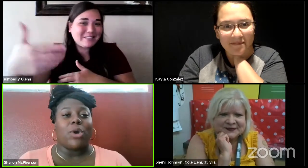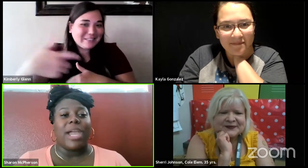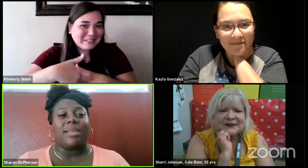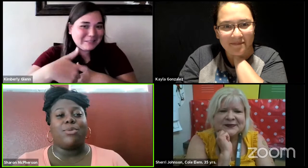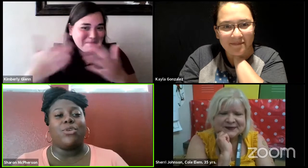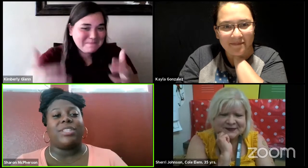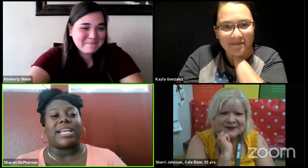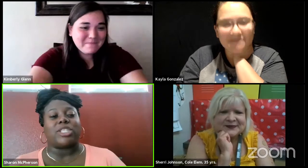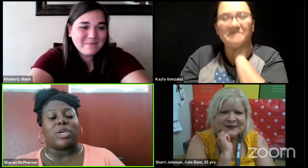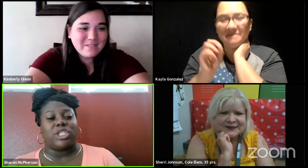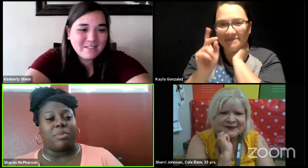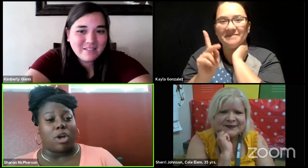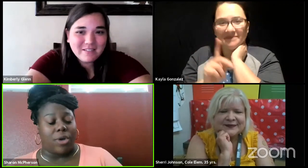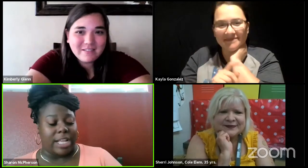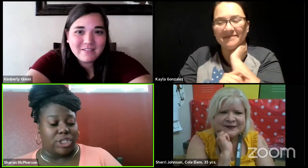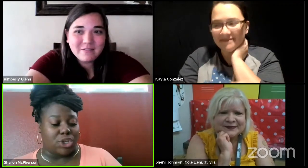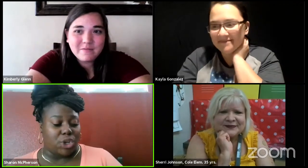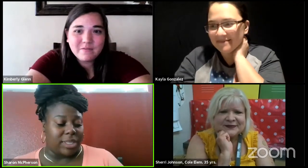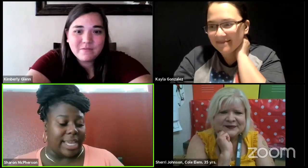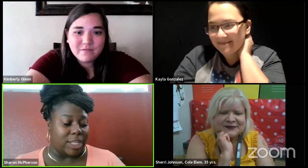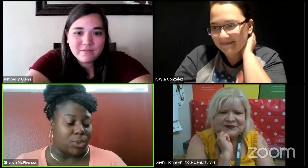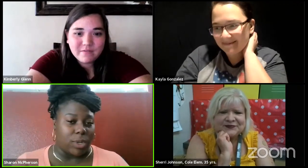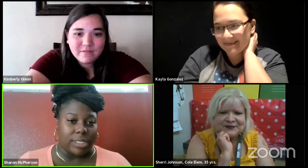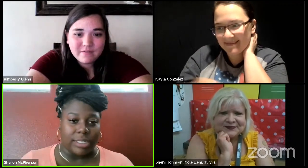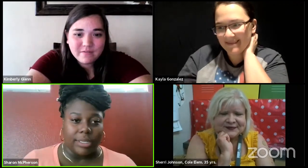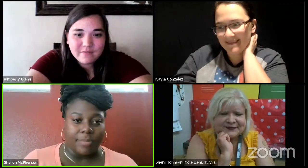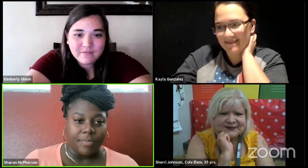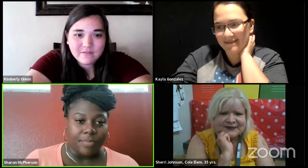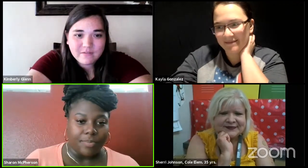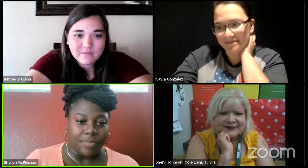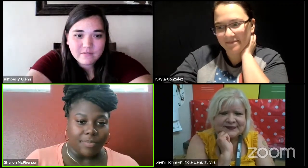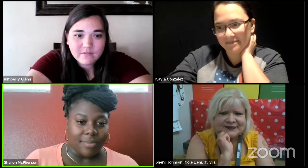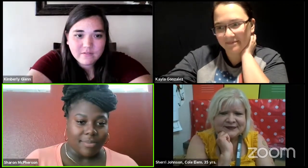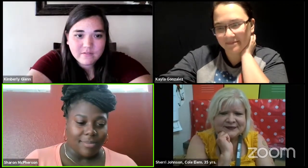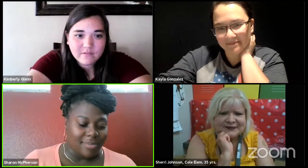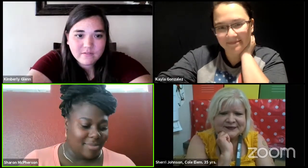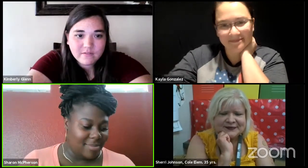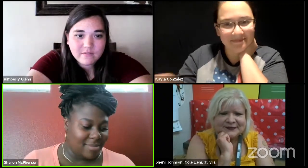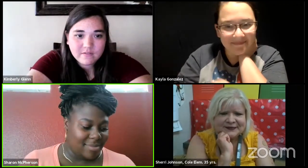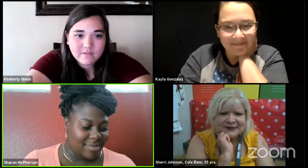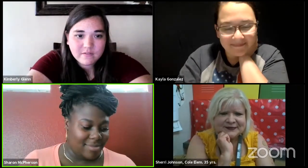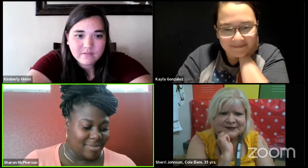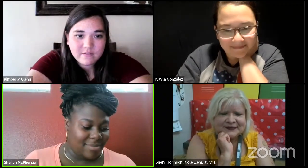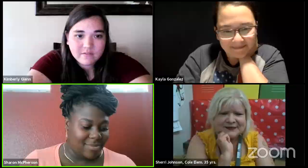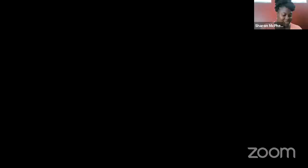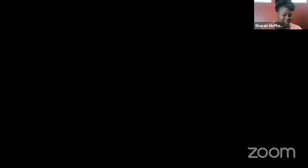Okay, we'll go ahead and move to the next question, but I'll go ahead and show you what the answer was.